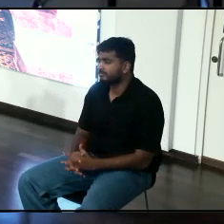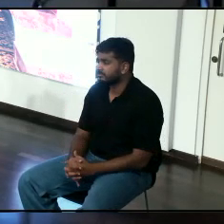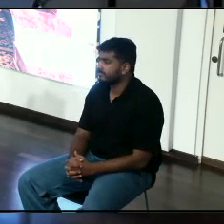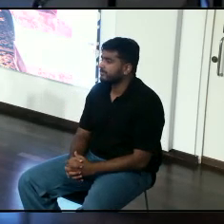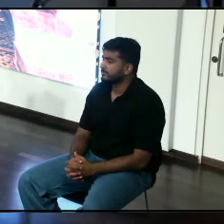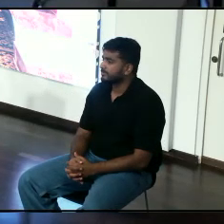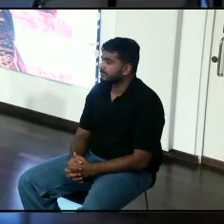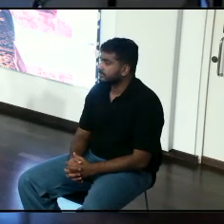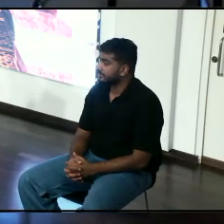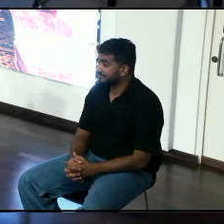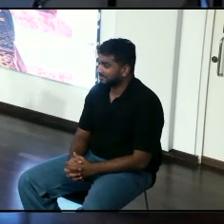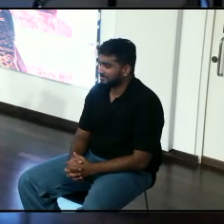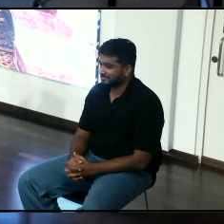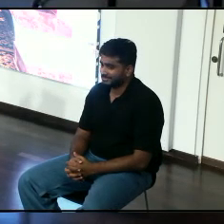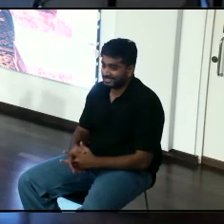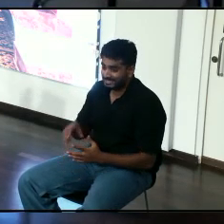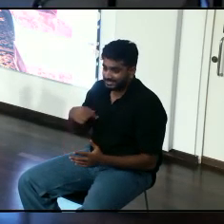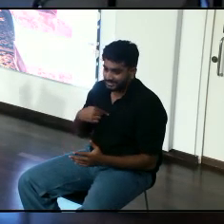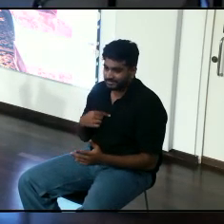Very intense question.